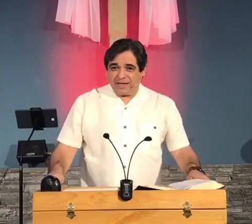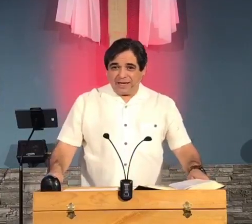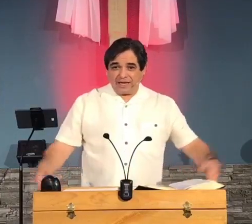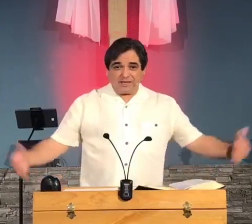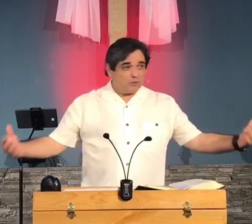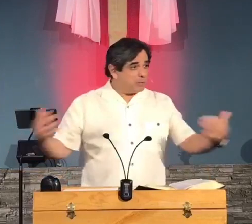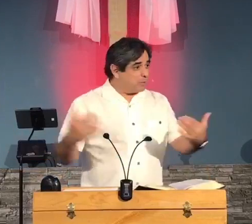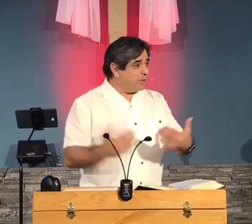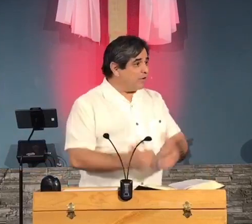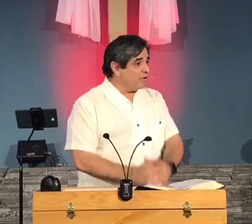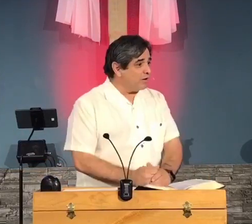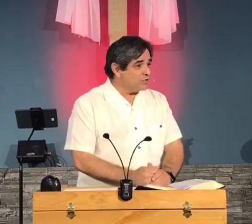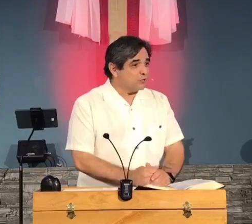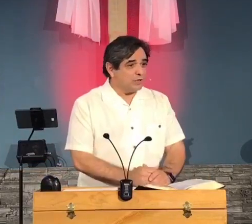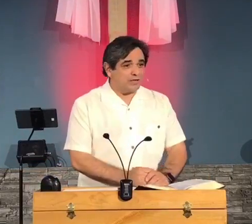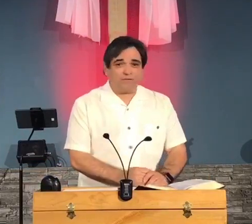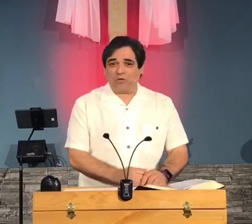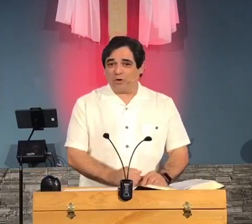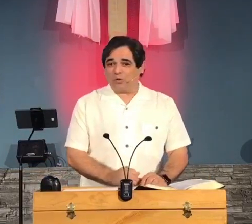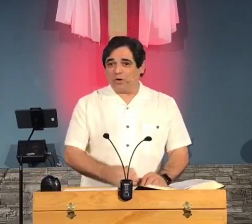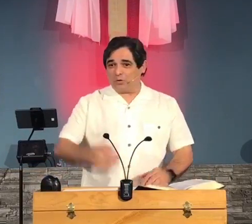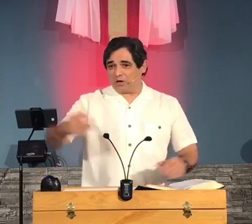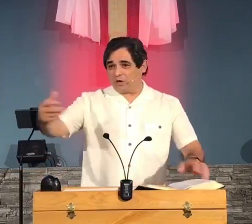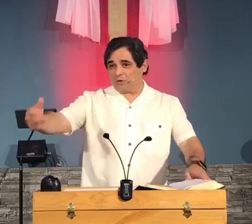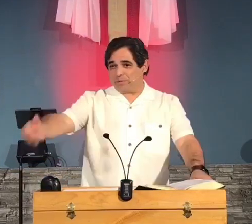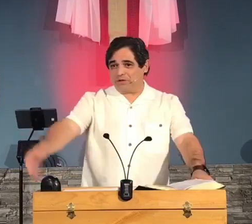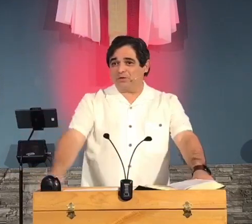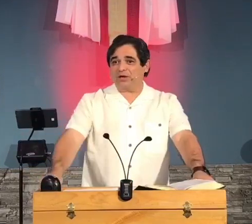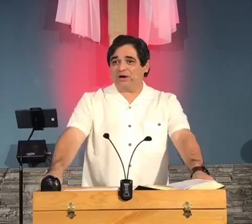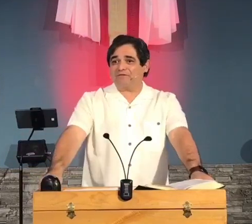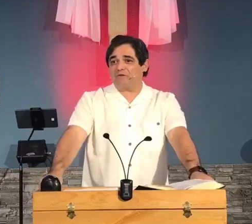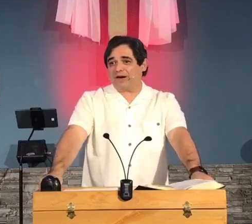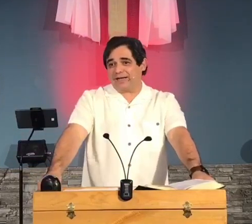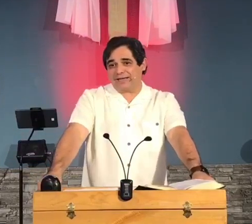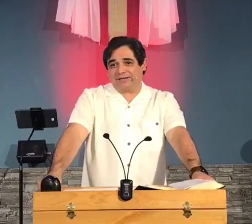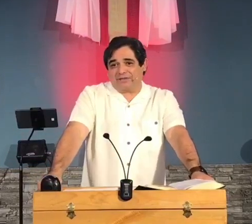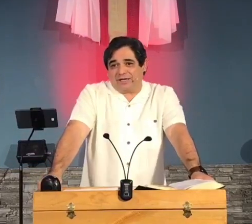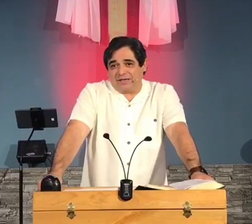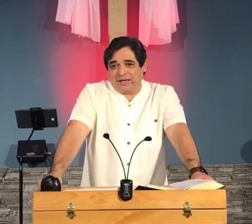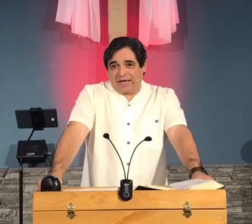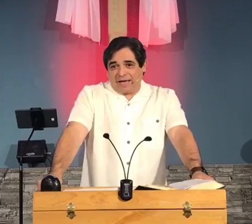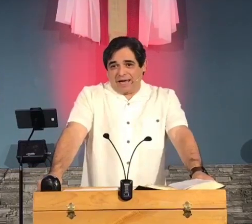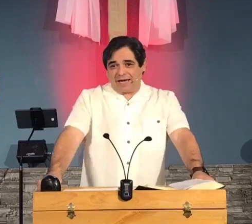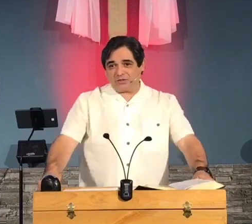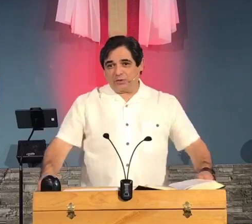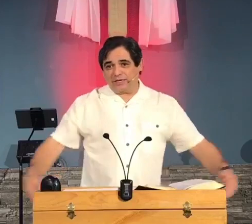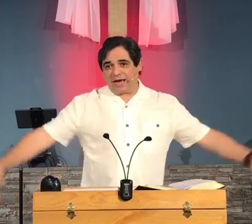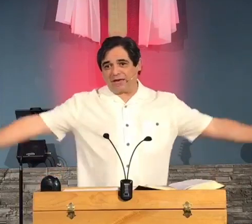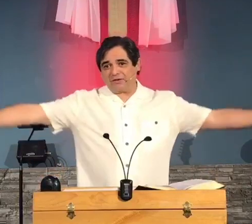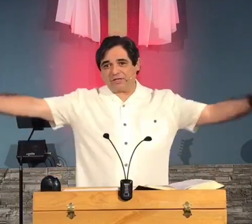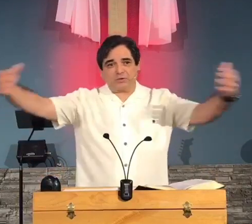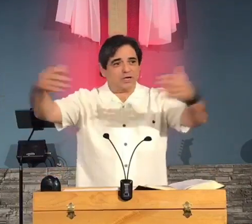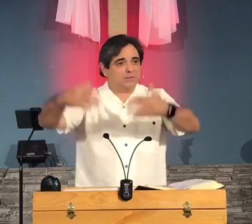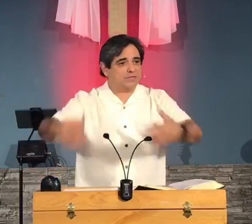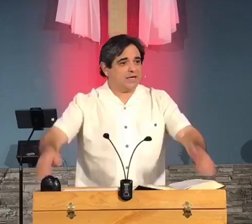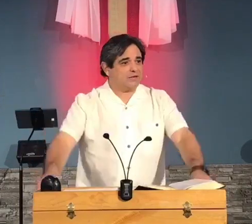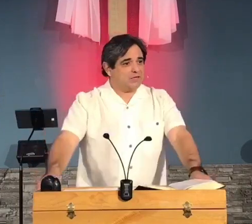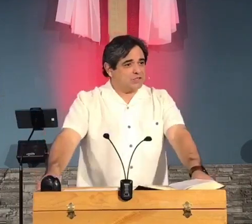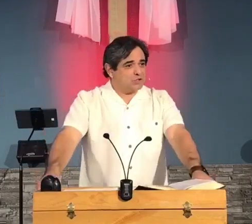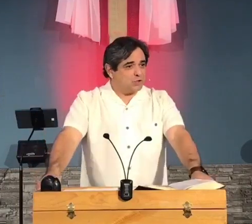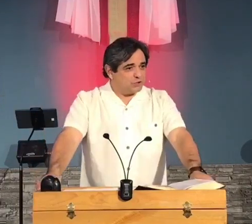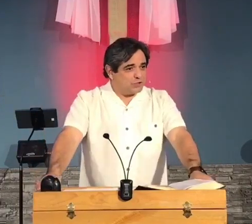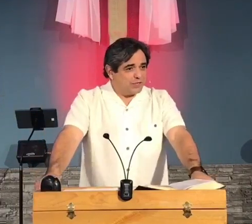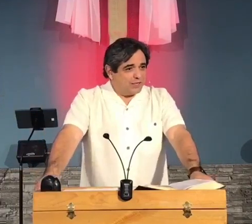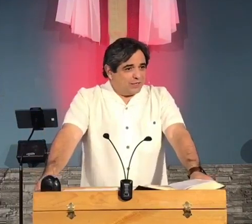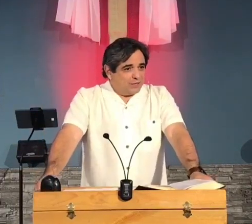series. And as we prepare our hearts, really, for what we're going to be doing on Friday evening, as we gather, as we come together